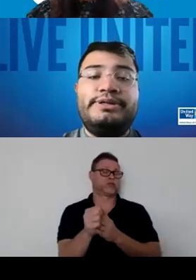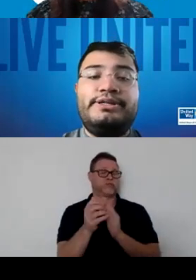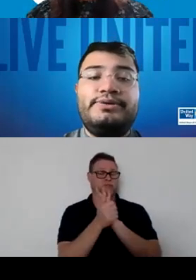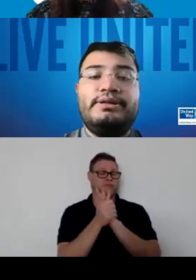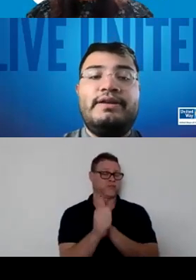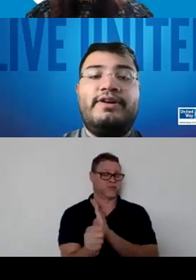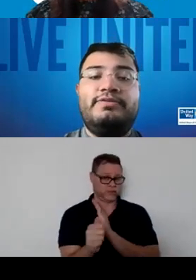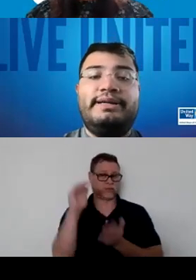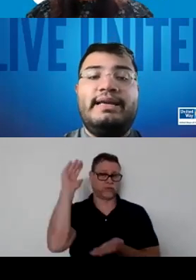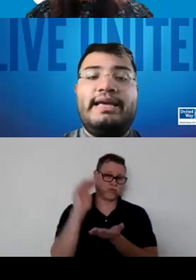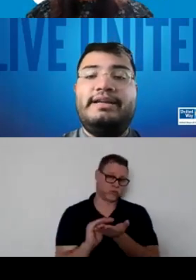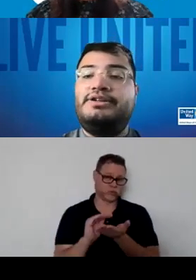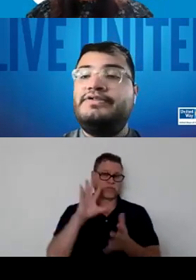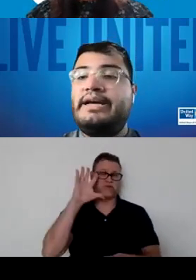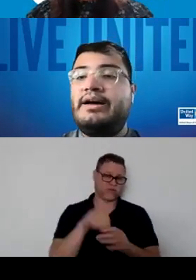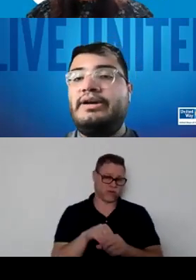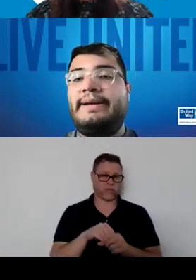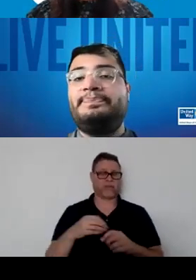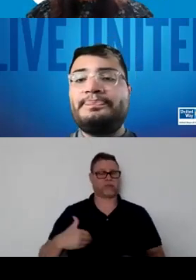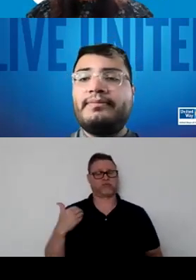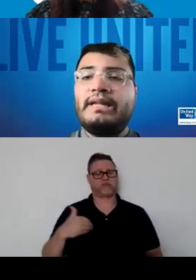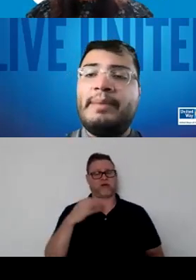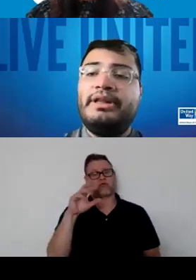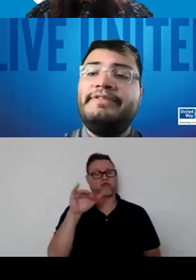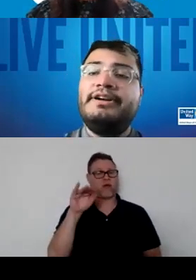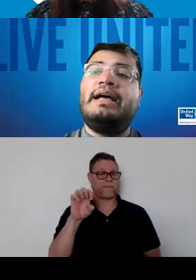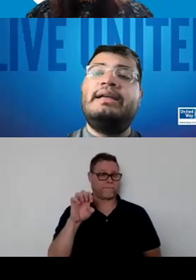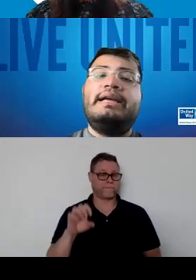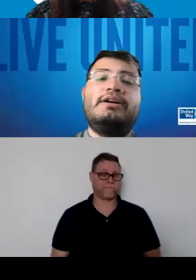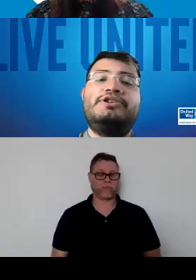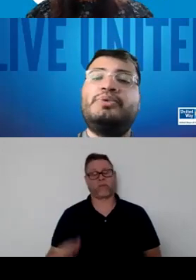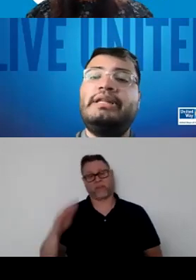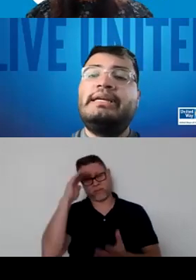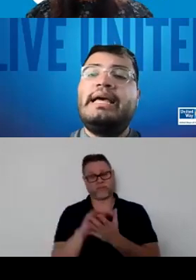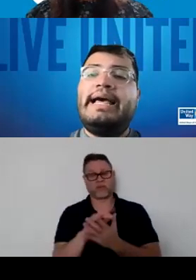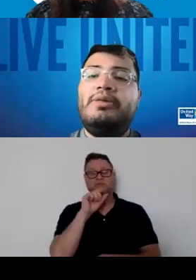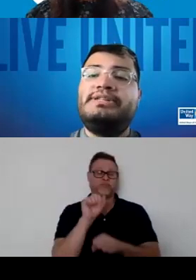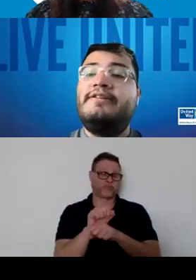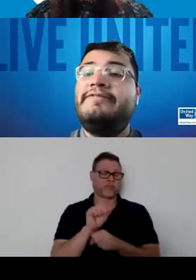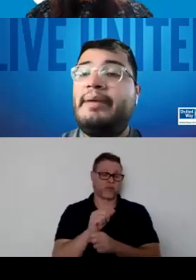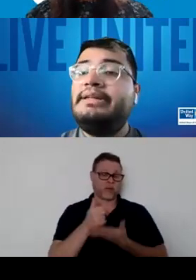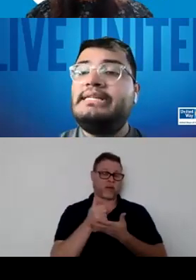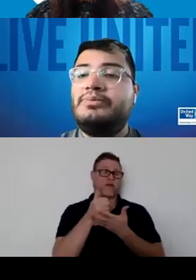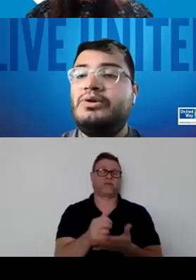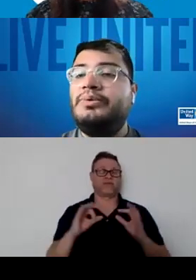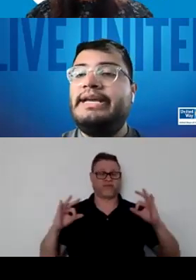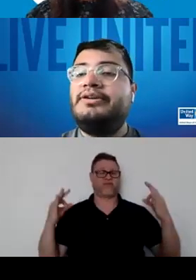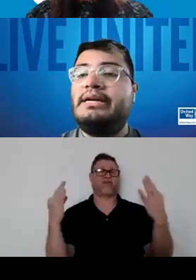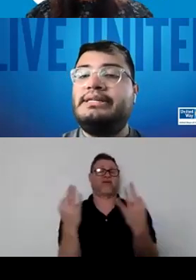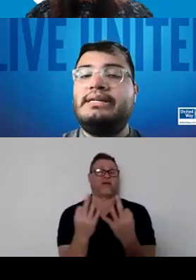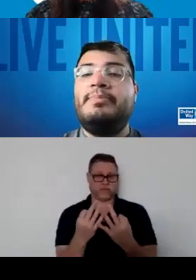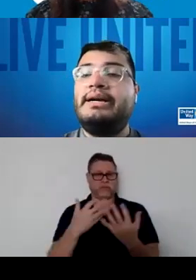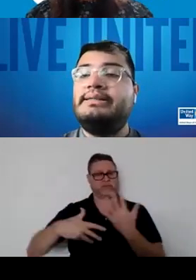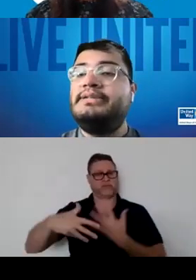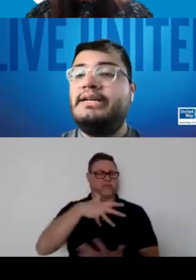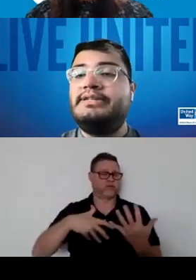course, reduced involvement in juvenile crime. And believe it or not, it actually really helps families as well with the